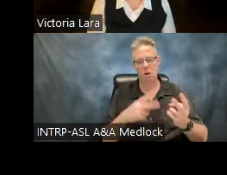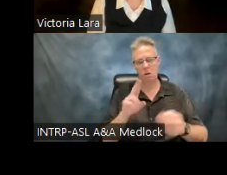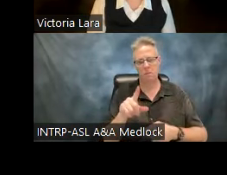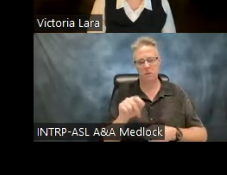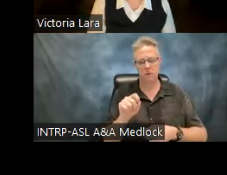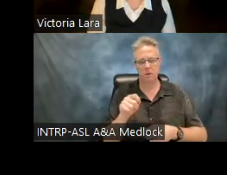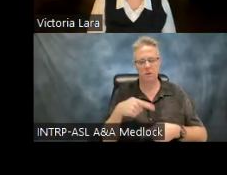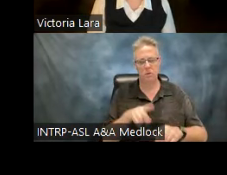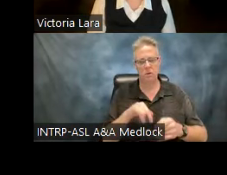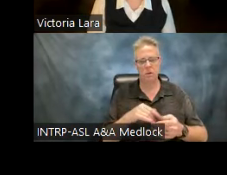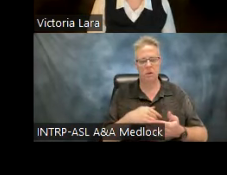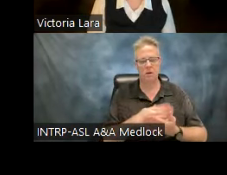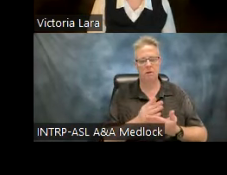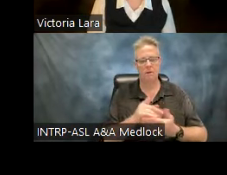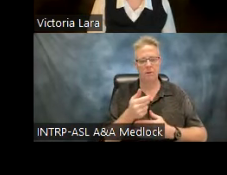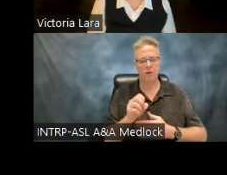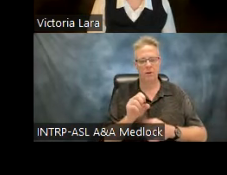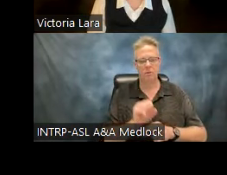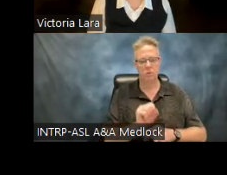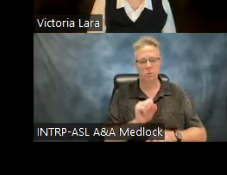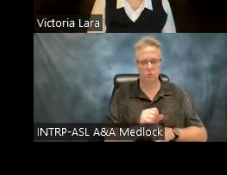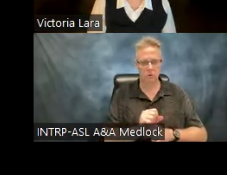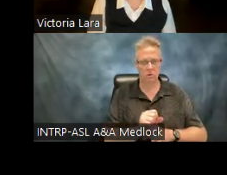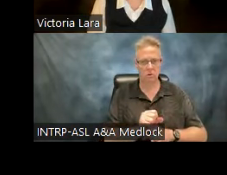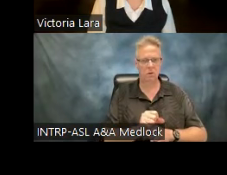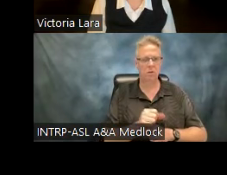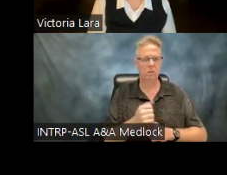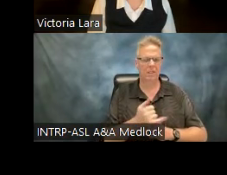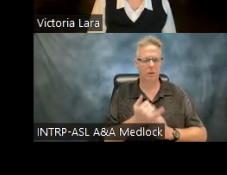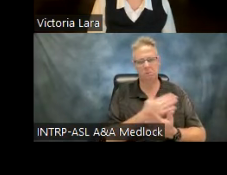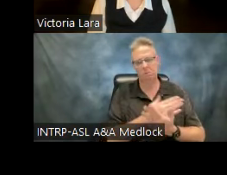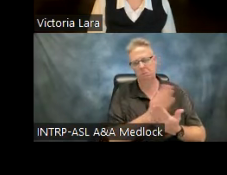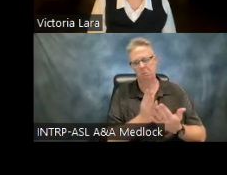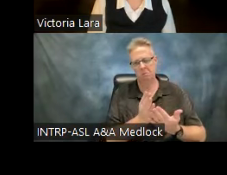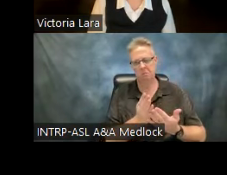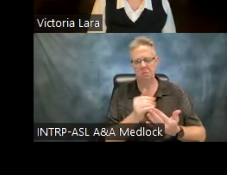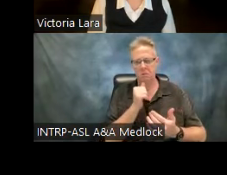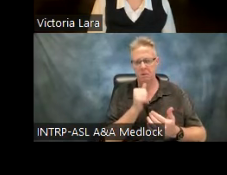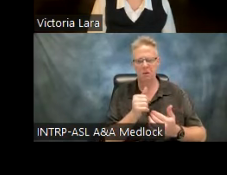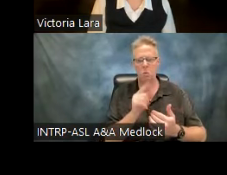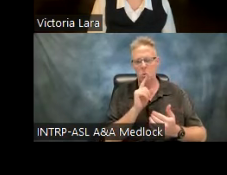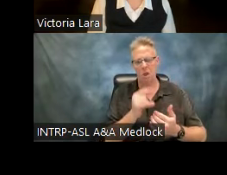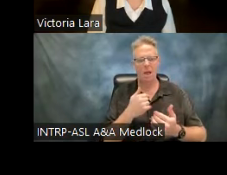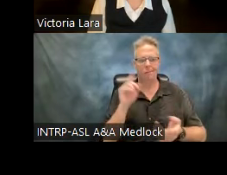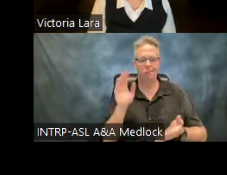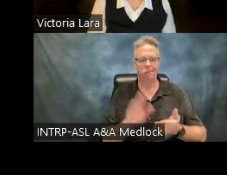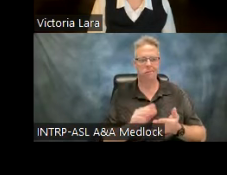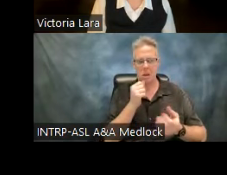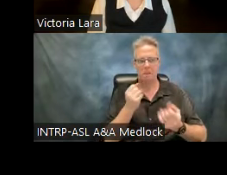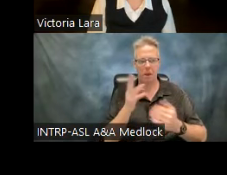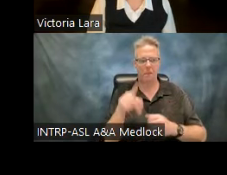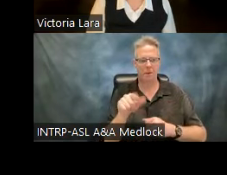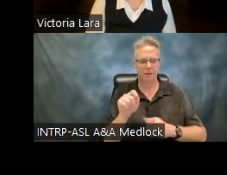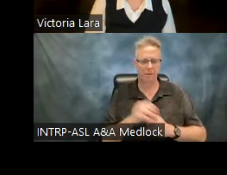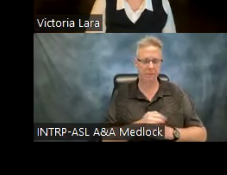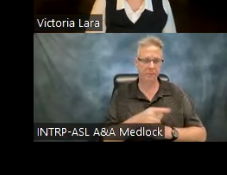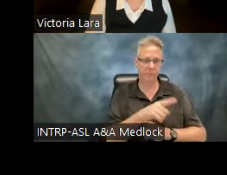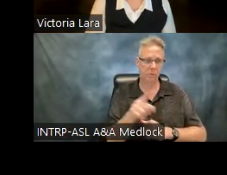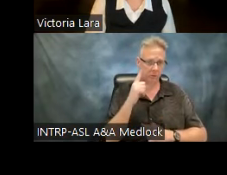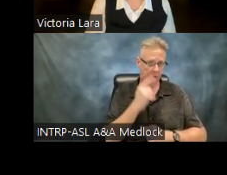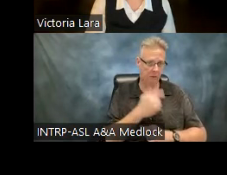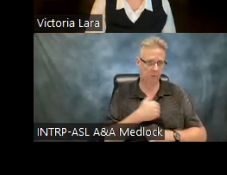throughout this phase of work, getting to the end of that now, so hopefully not too many more updates. This slide is for members of the public to be